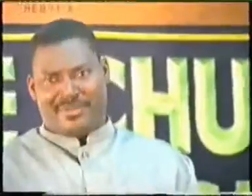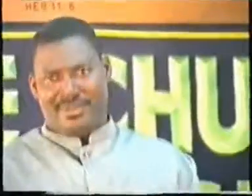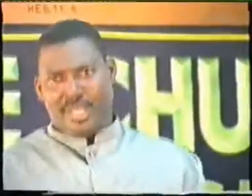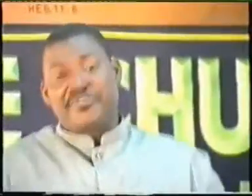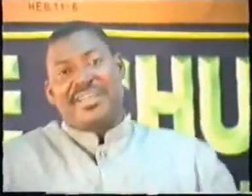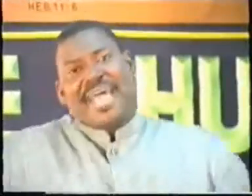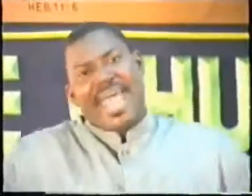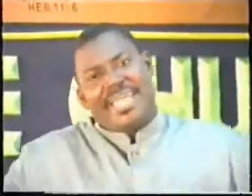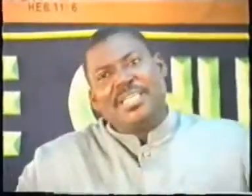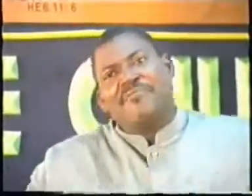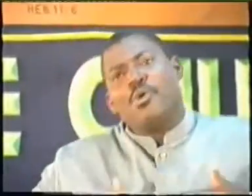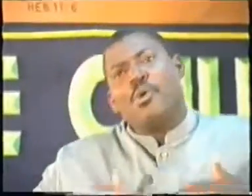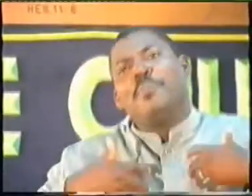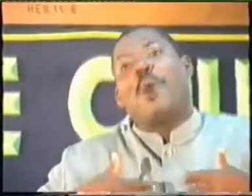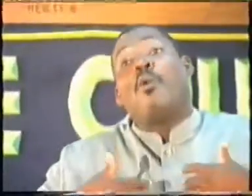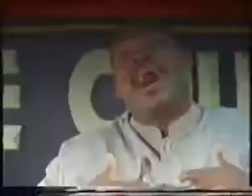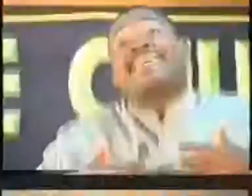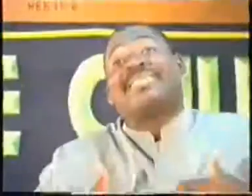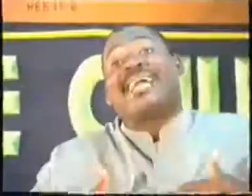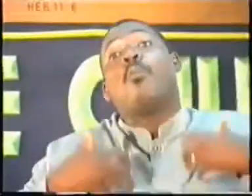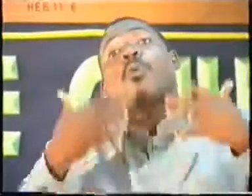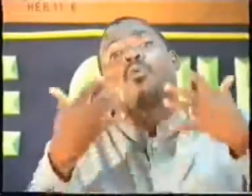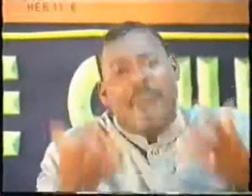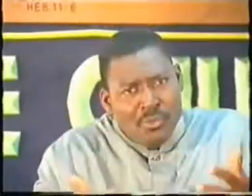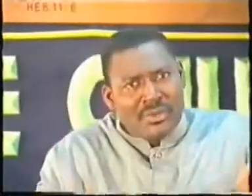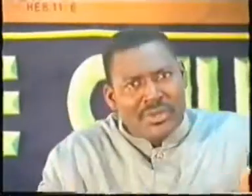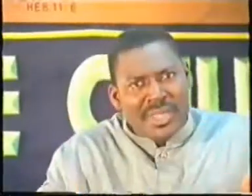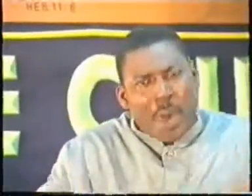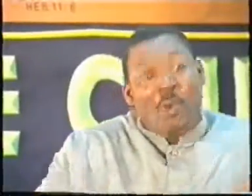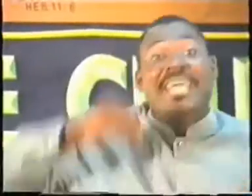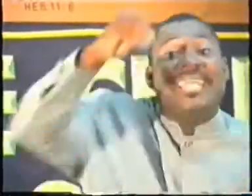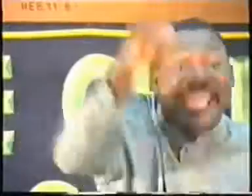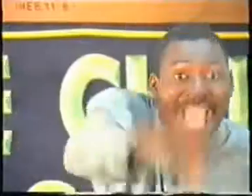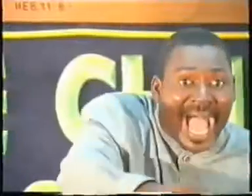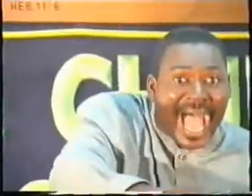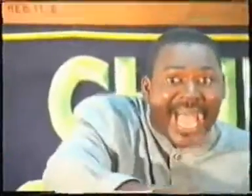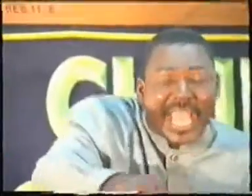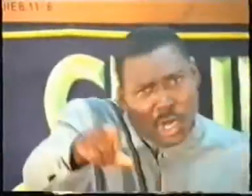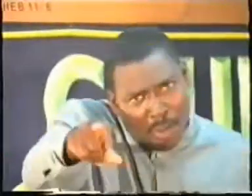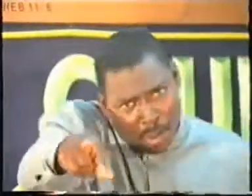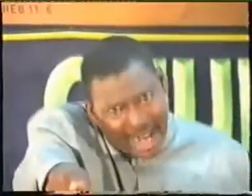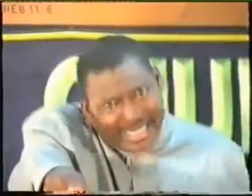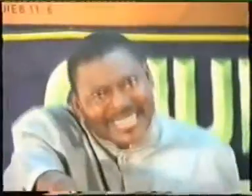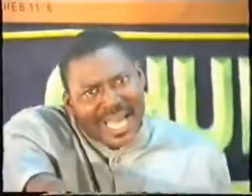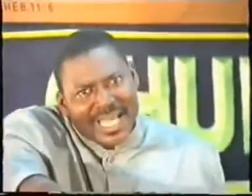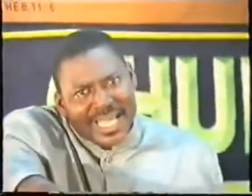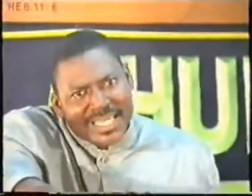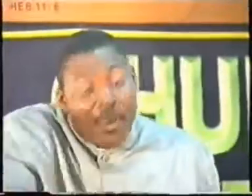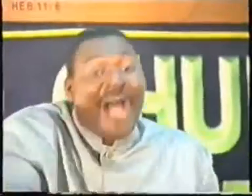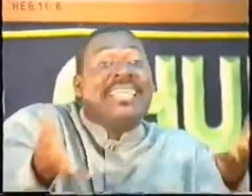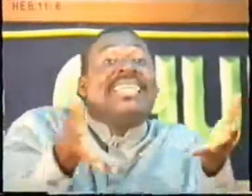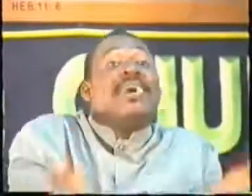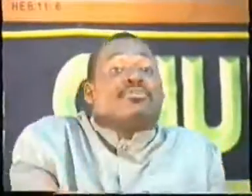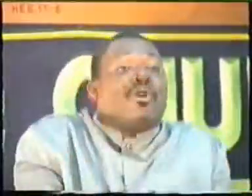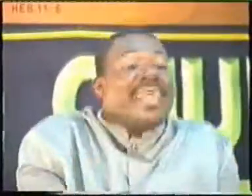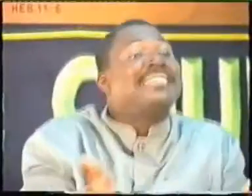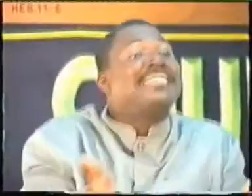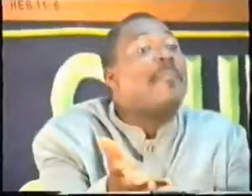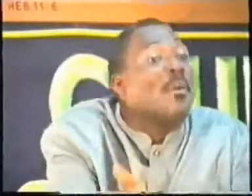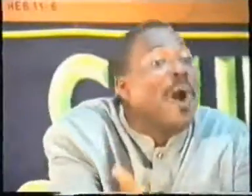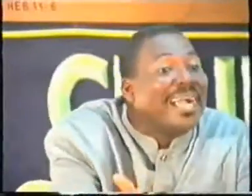and then it just said, I yet you free when you power one cassa, Wakumemu. The way in the year, it's normal one cassa. So why in the year,